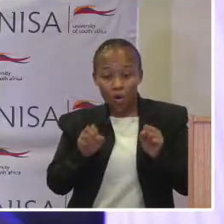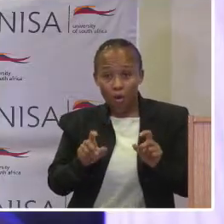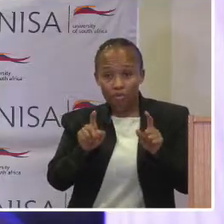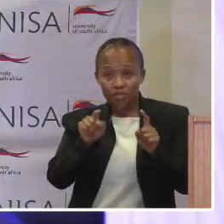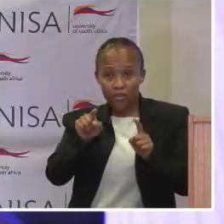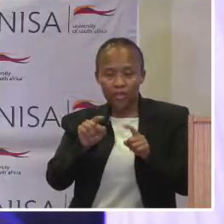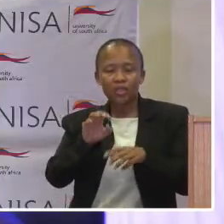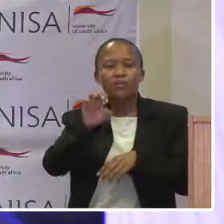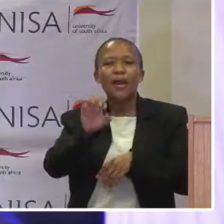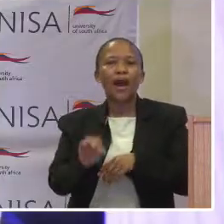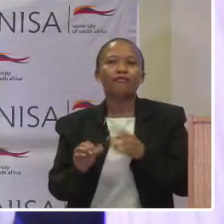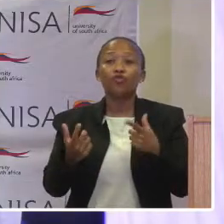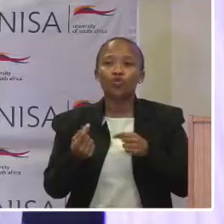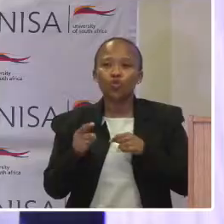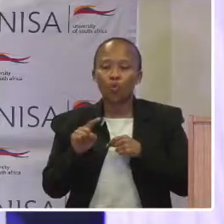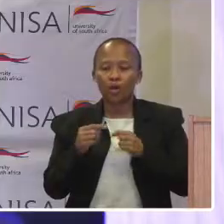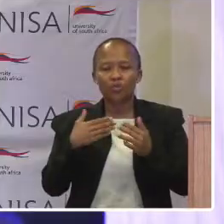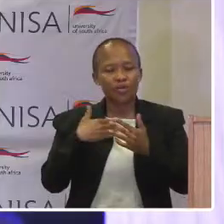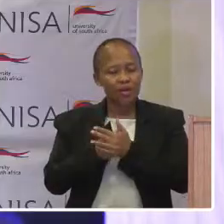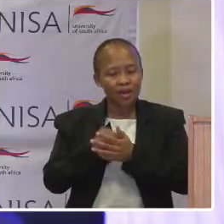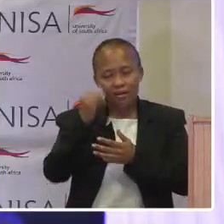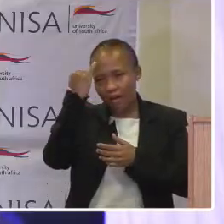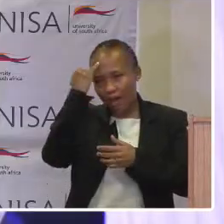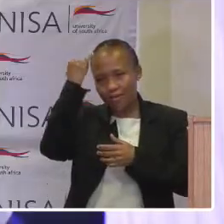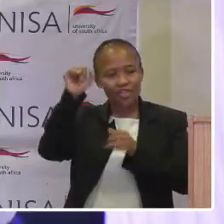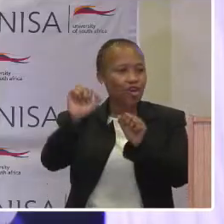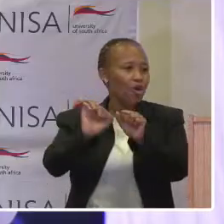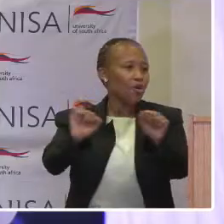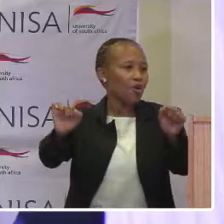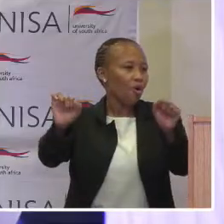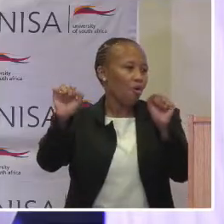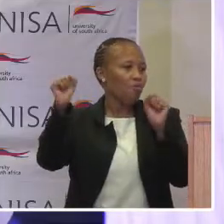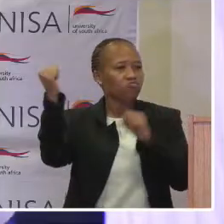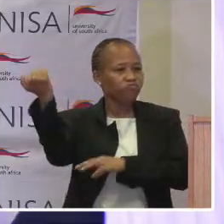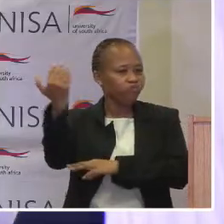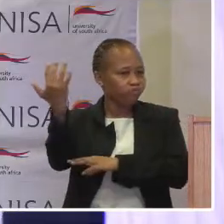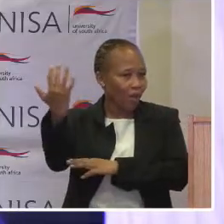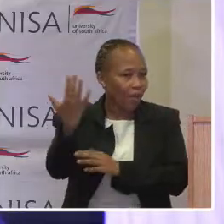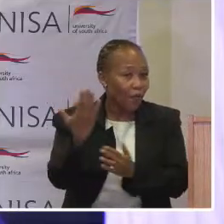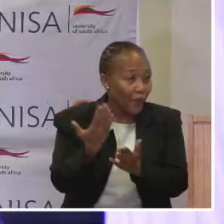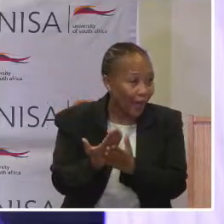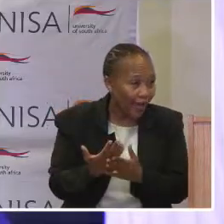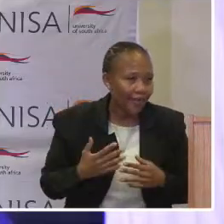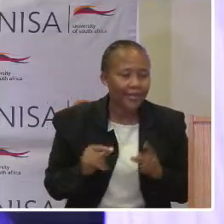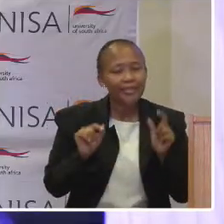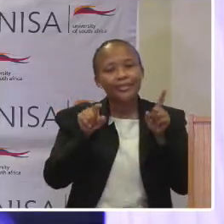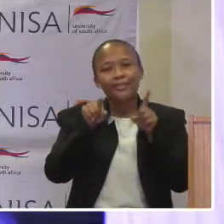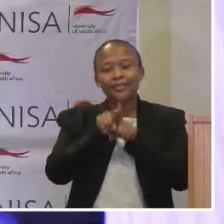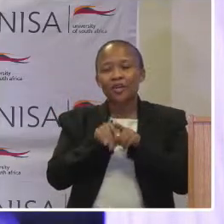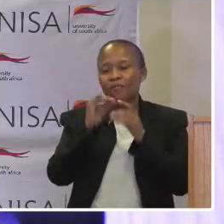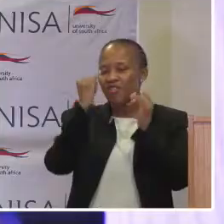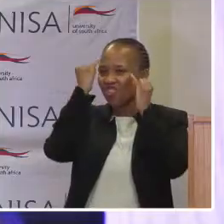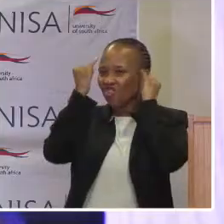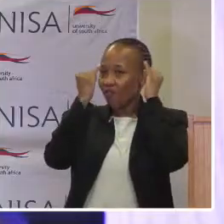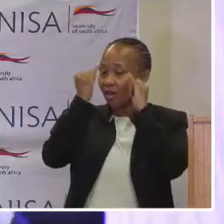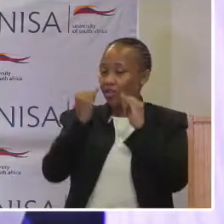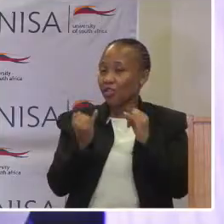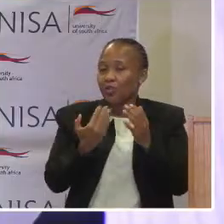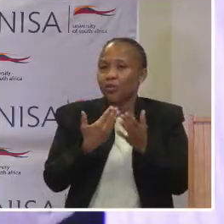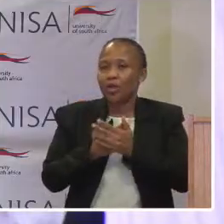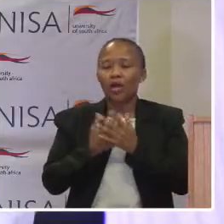us your idea, and on basis of innovation, we are able to support